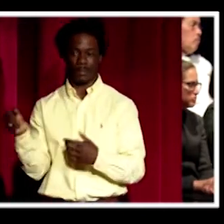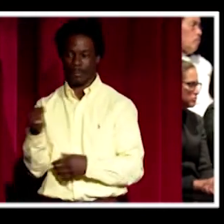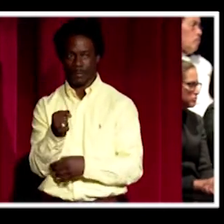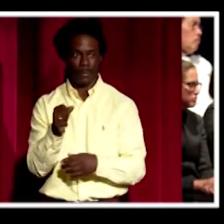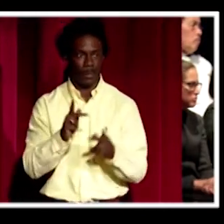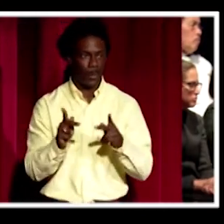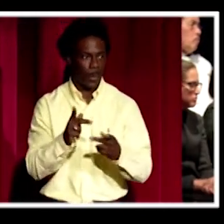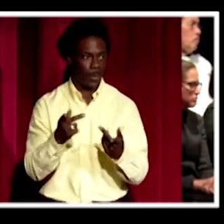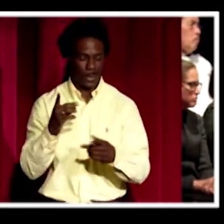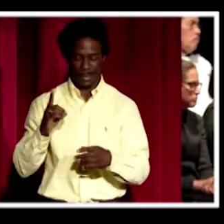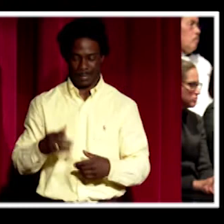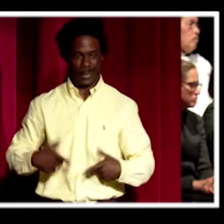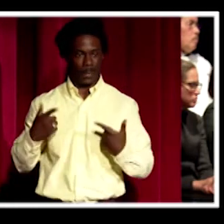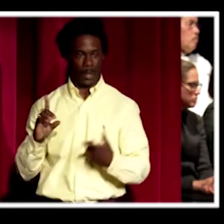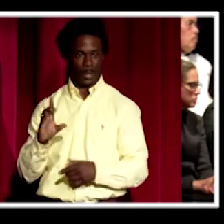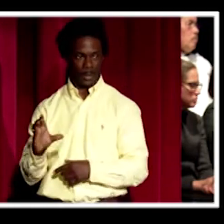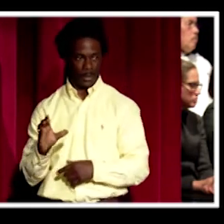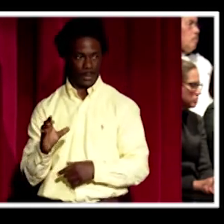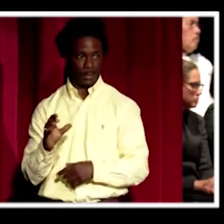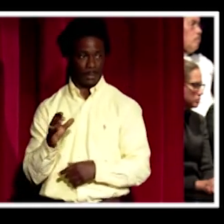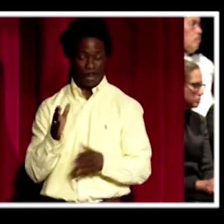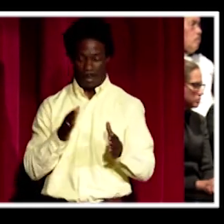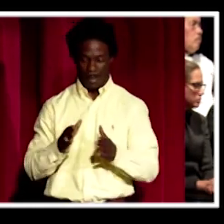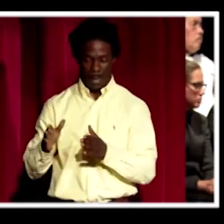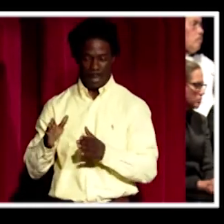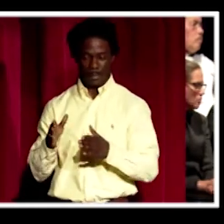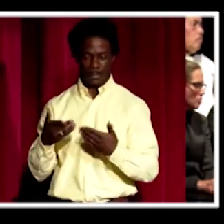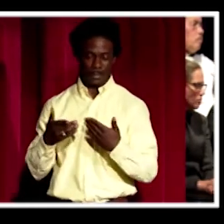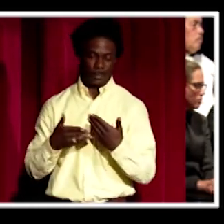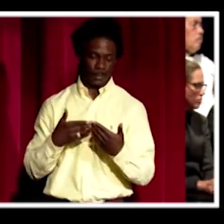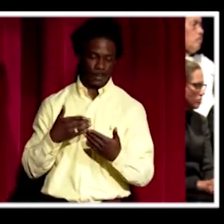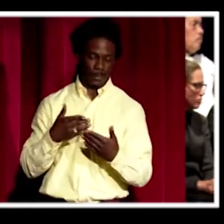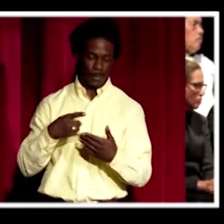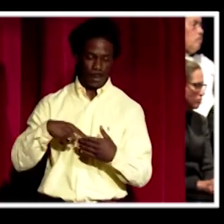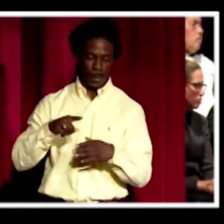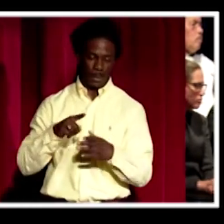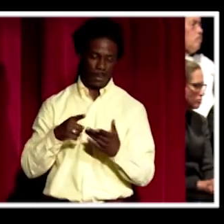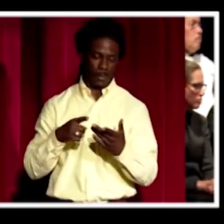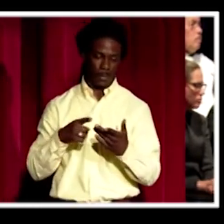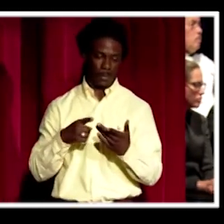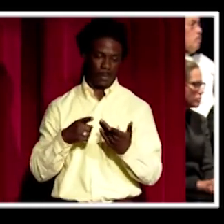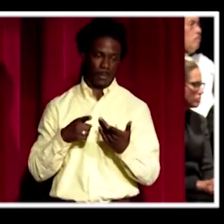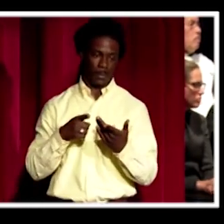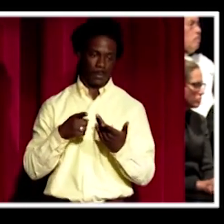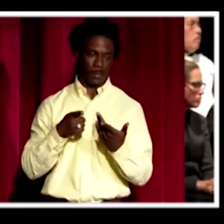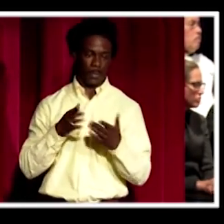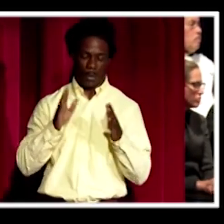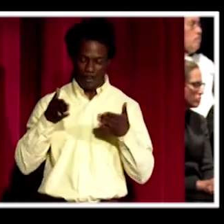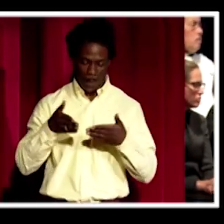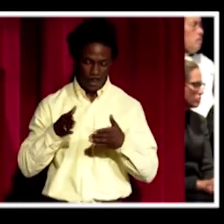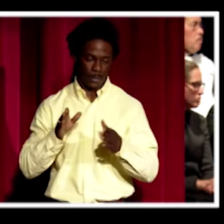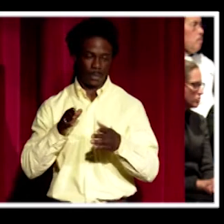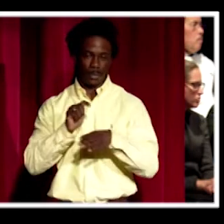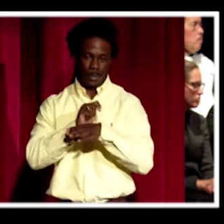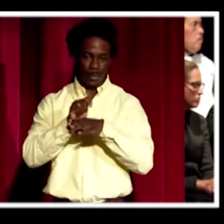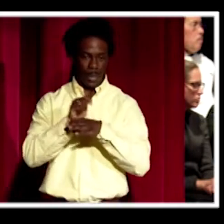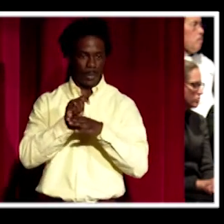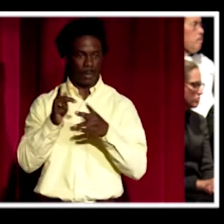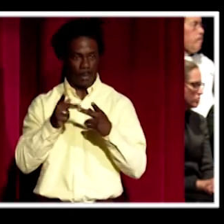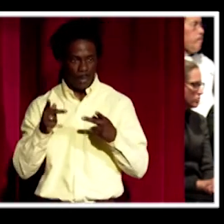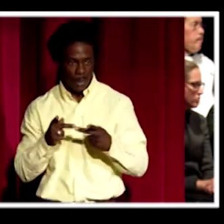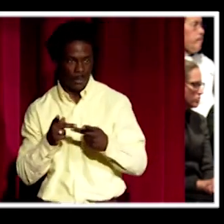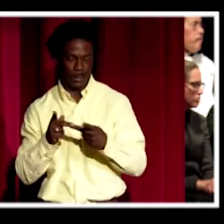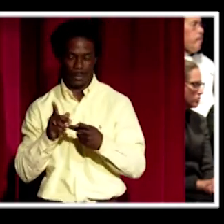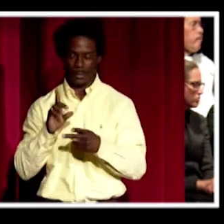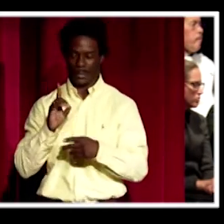So we moved forward with our plan to create a dedicated training facility to put DC residents in